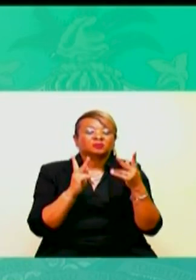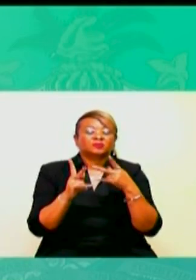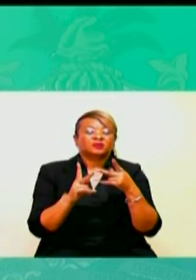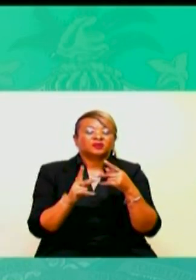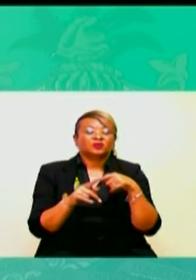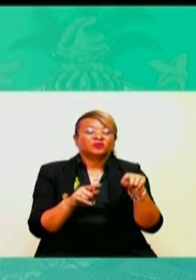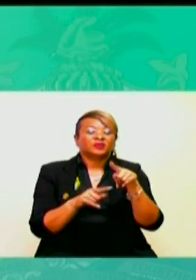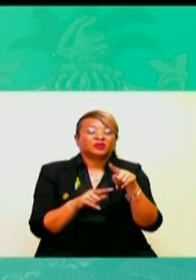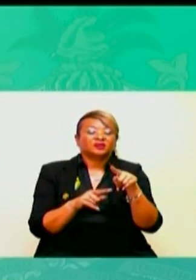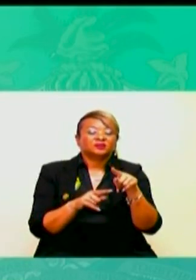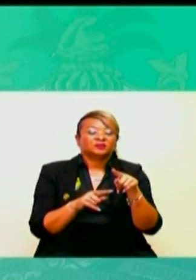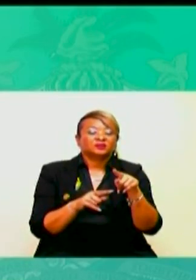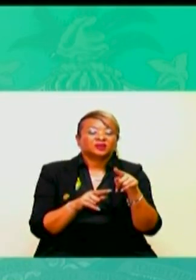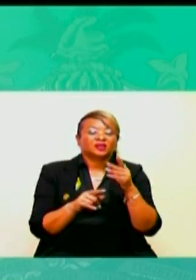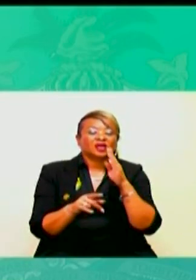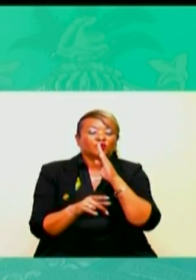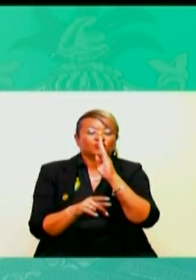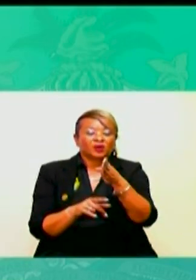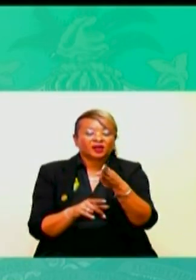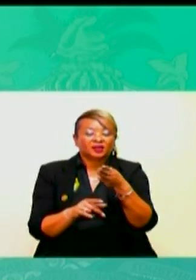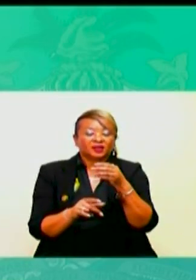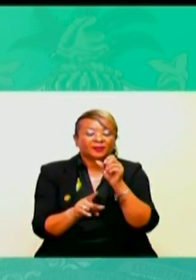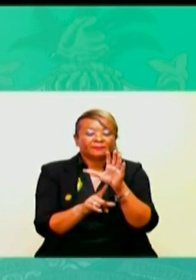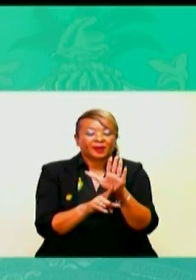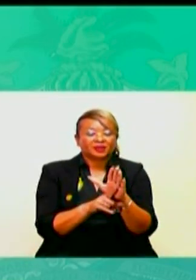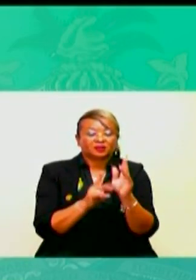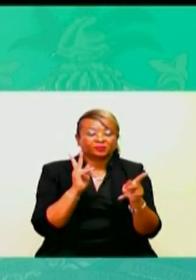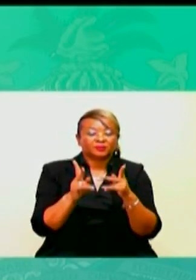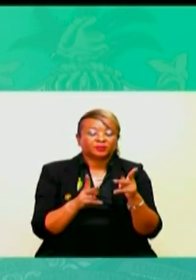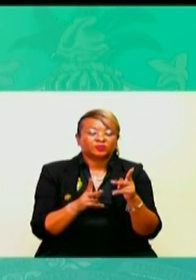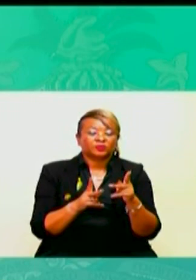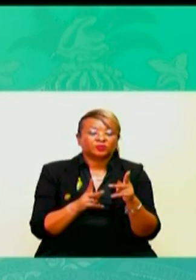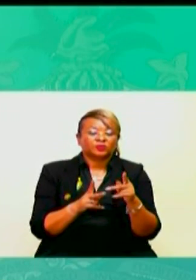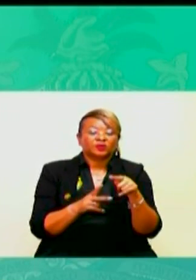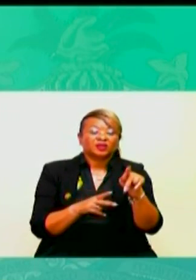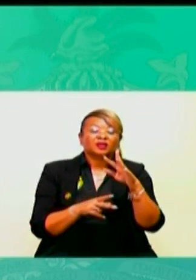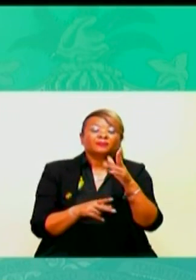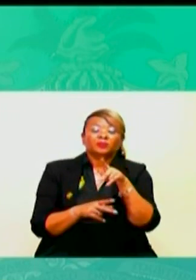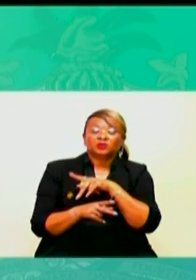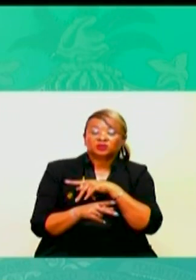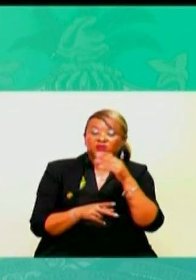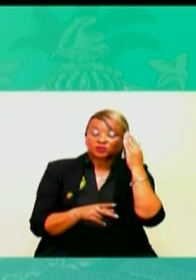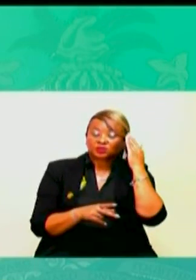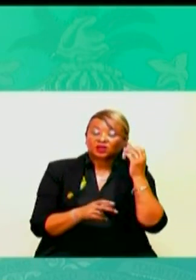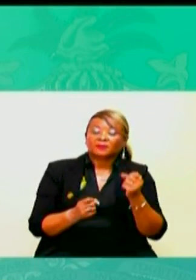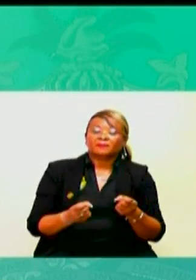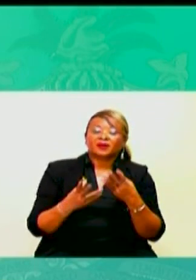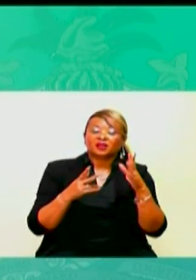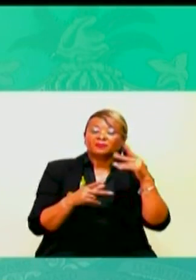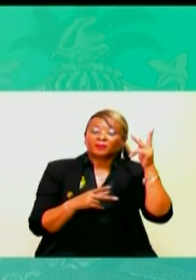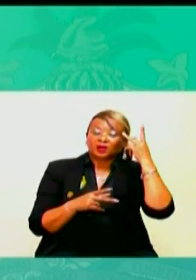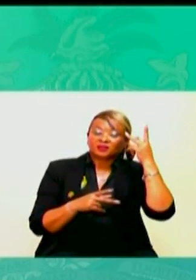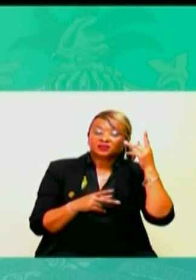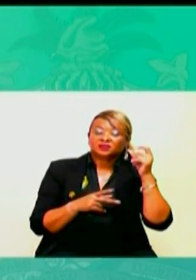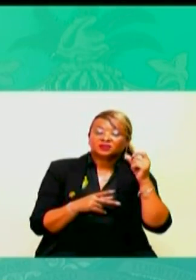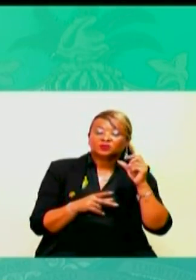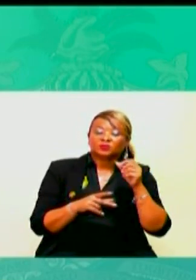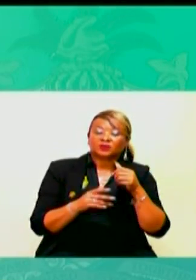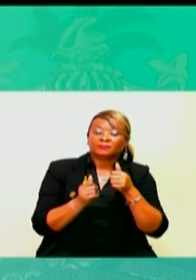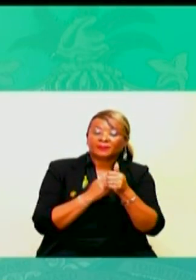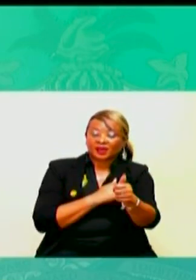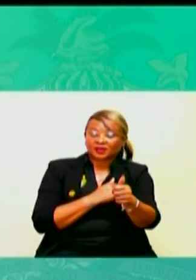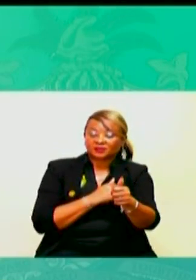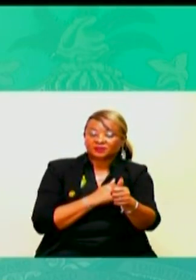that directly impacted persons he personally know, because there's been many policies that we would have passed in this place